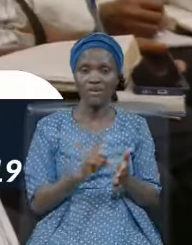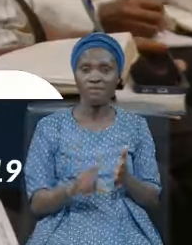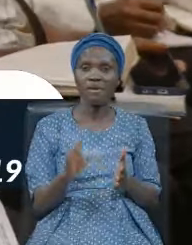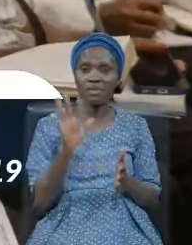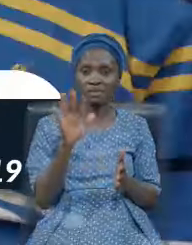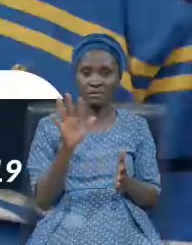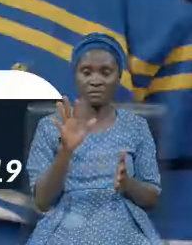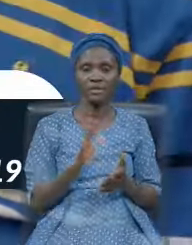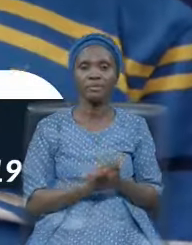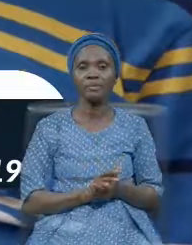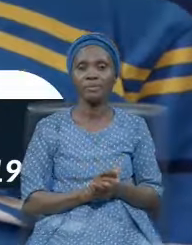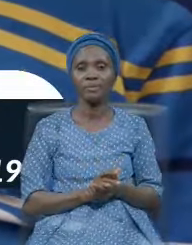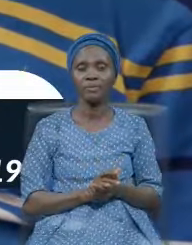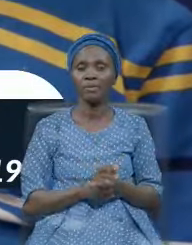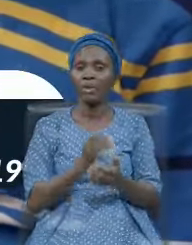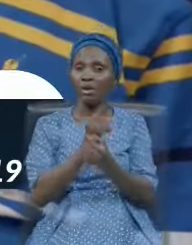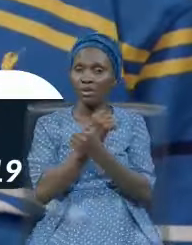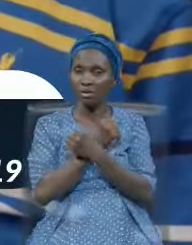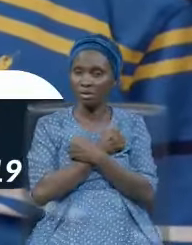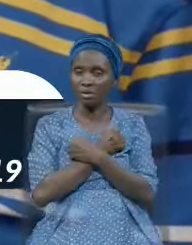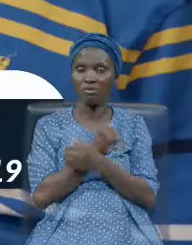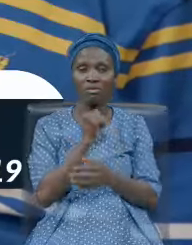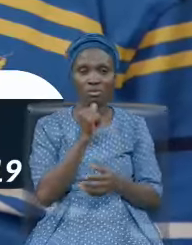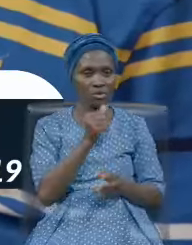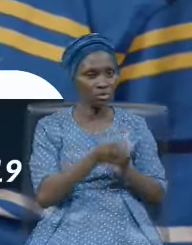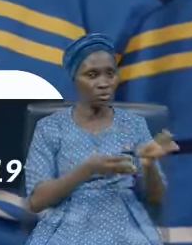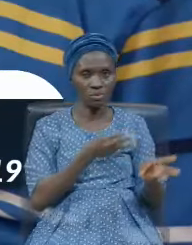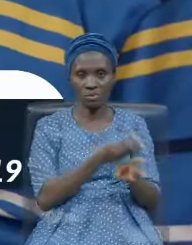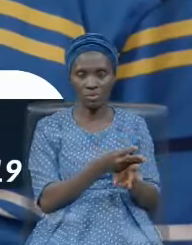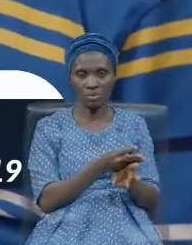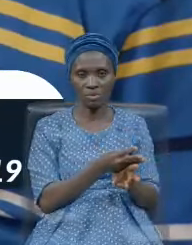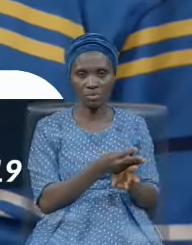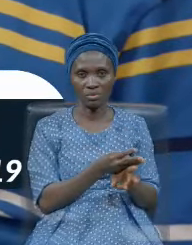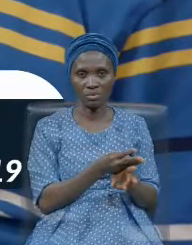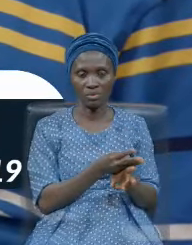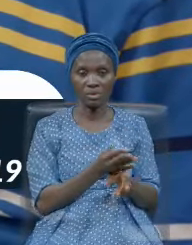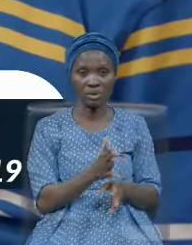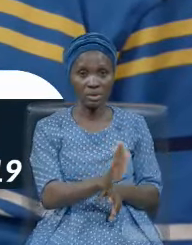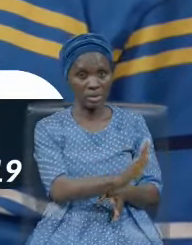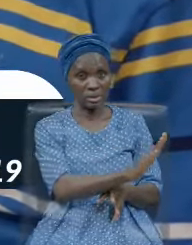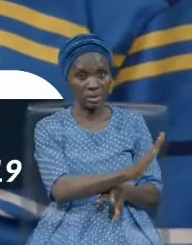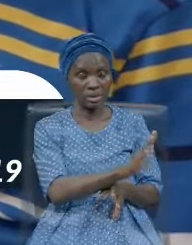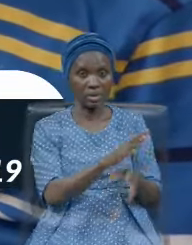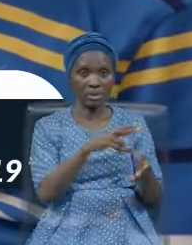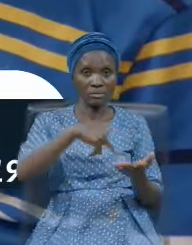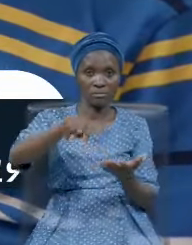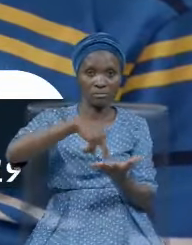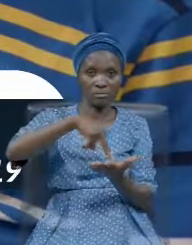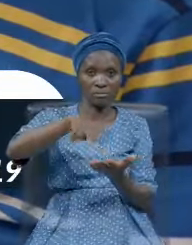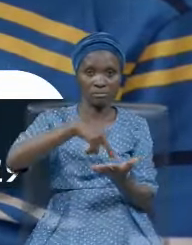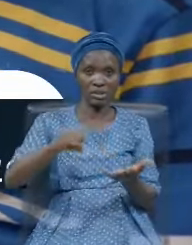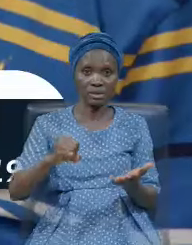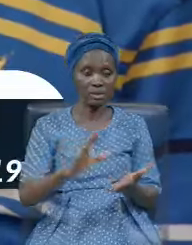15. Love not the world. They are dancing, the